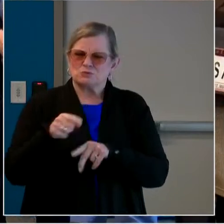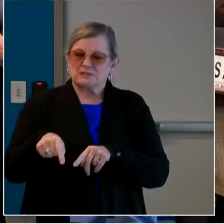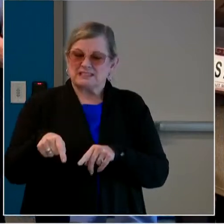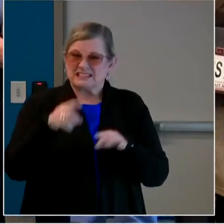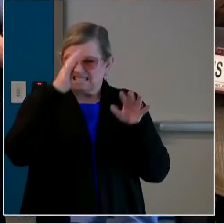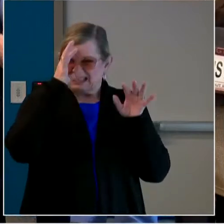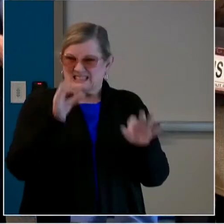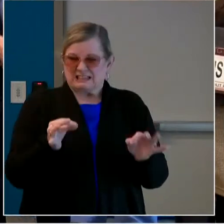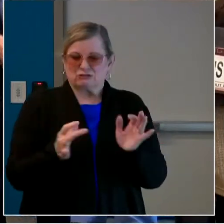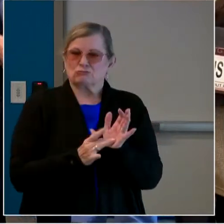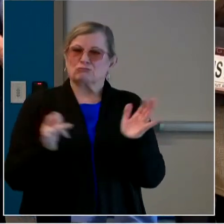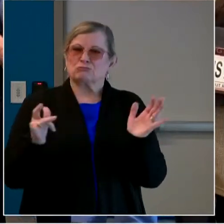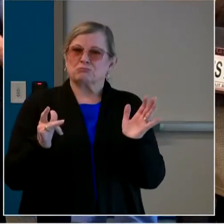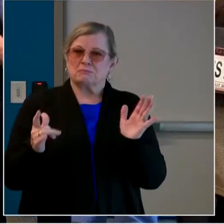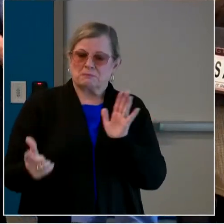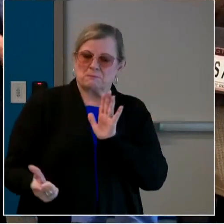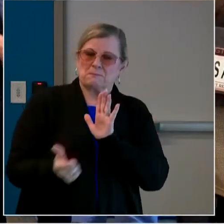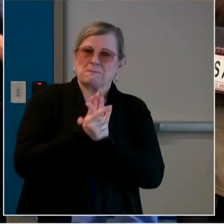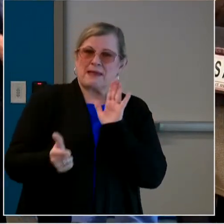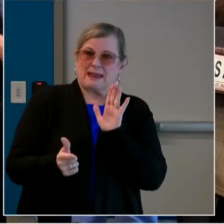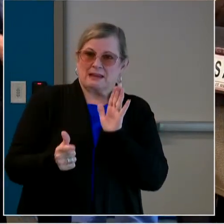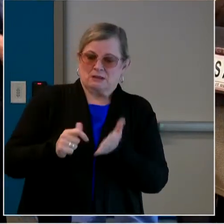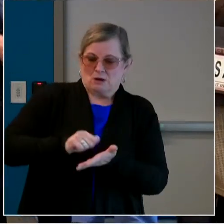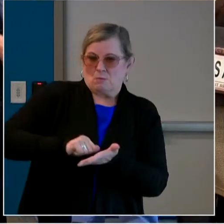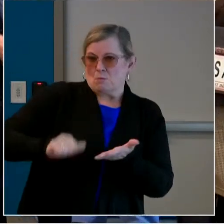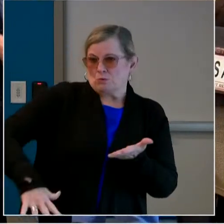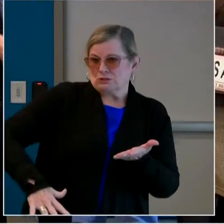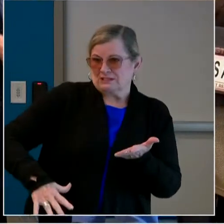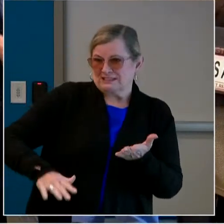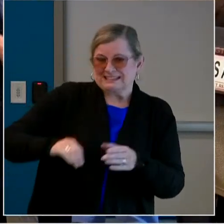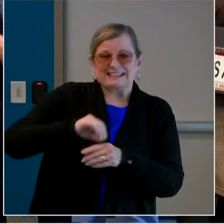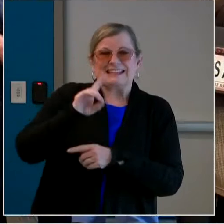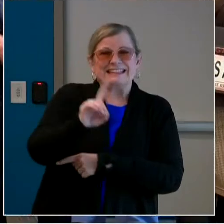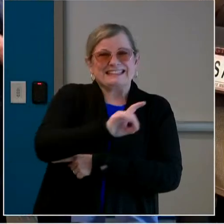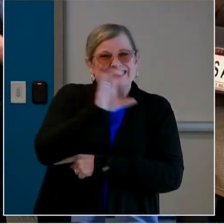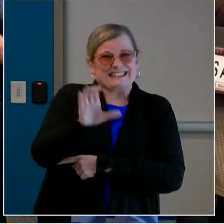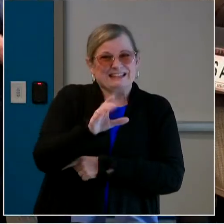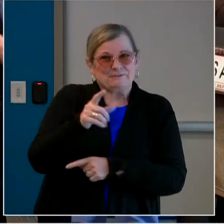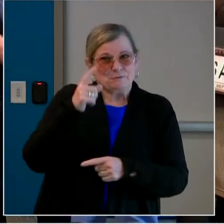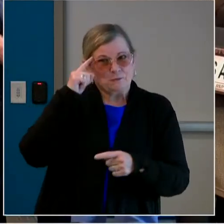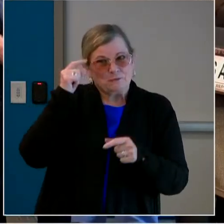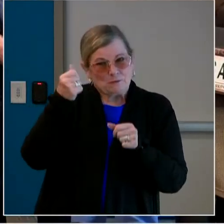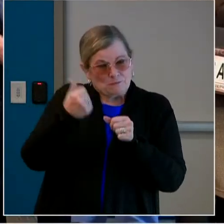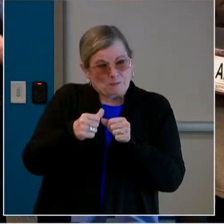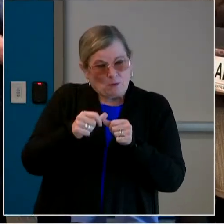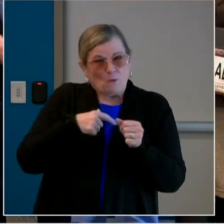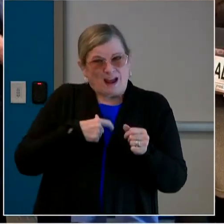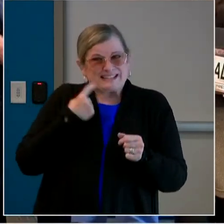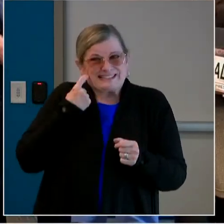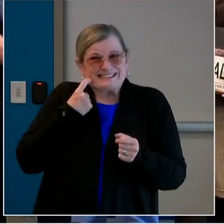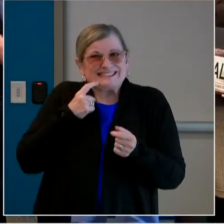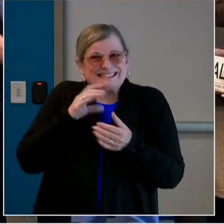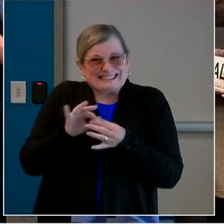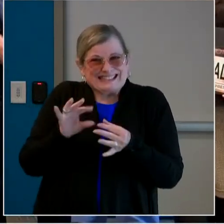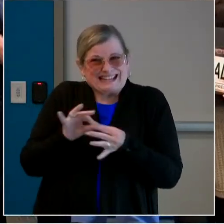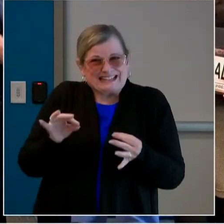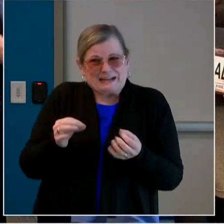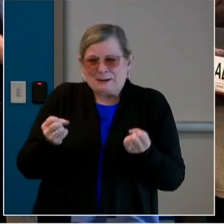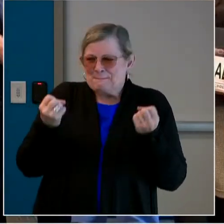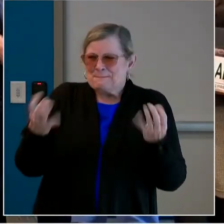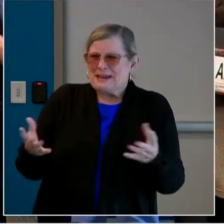ban abortion in D.C. in particular. Remember what I said, that many states will be